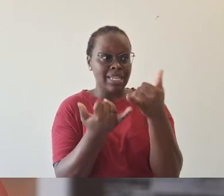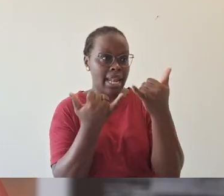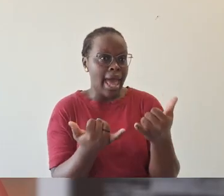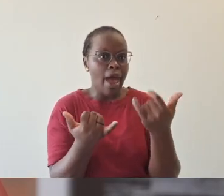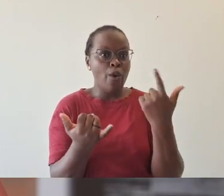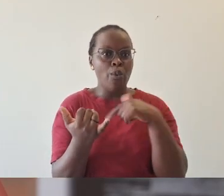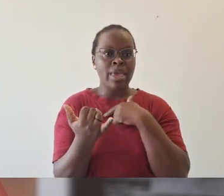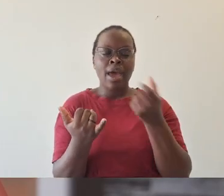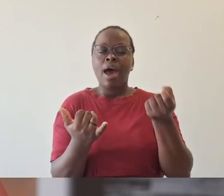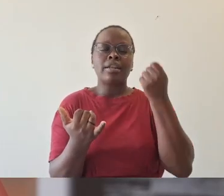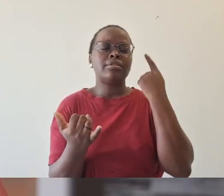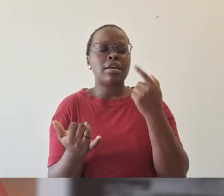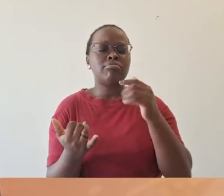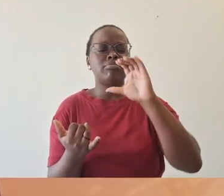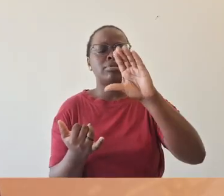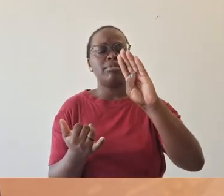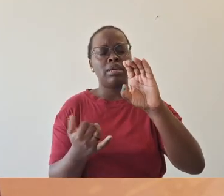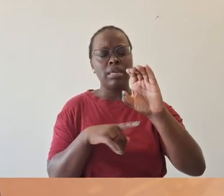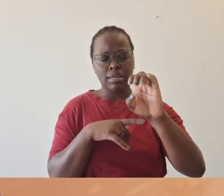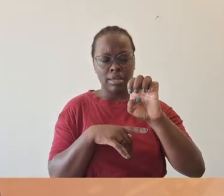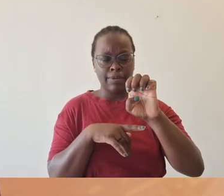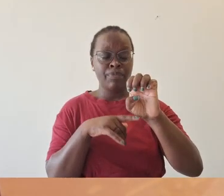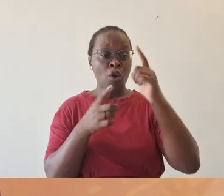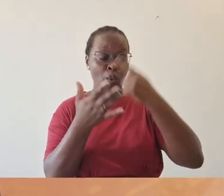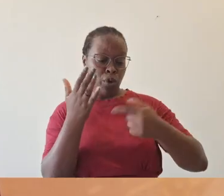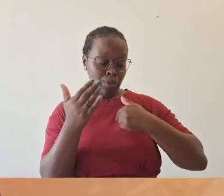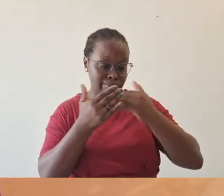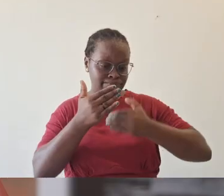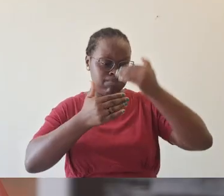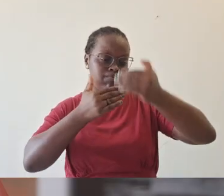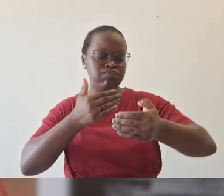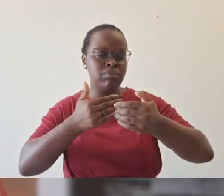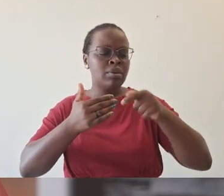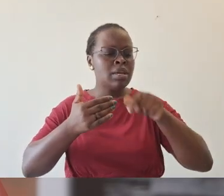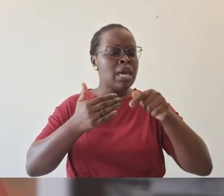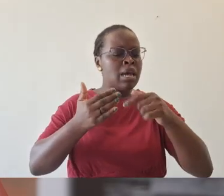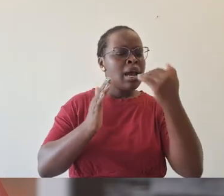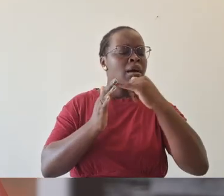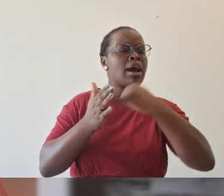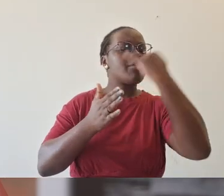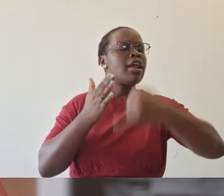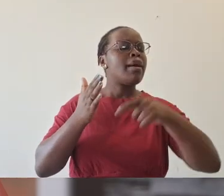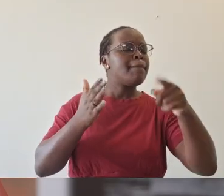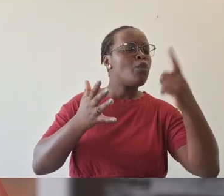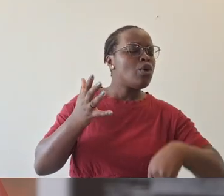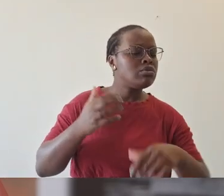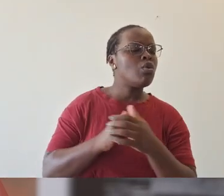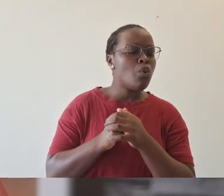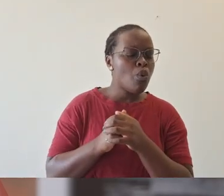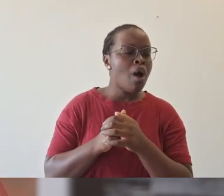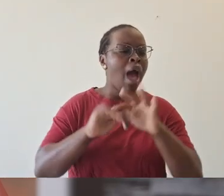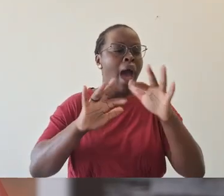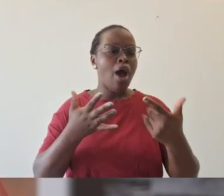all trying to understand CBE. Maybe what we need to look at is what their curriculum and support looks like. How can we build it up